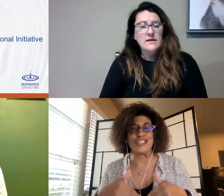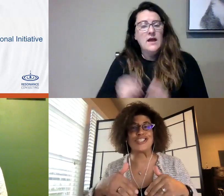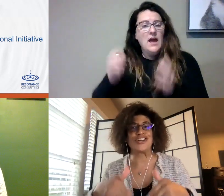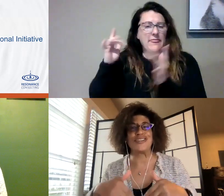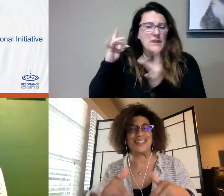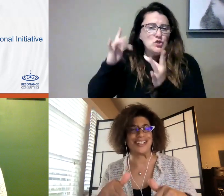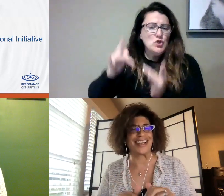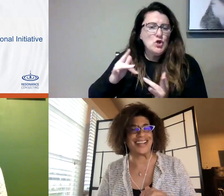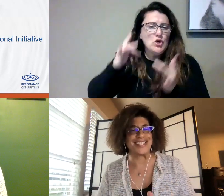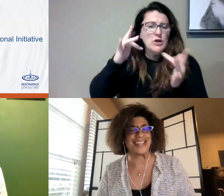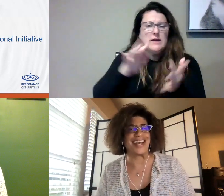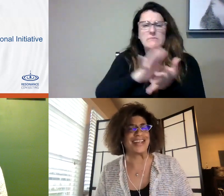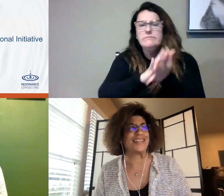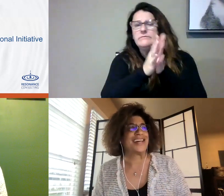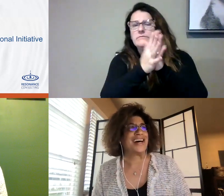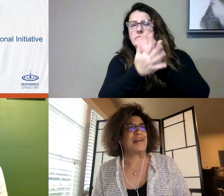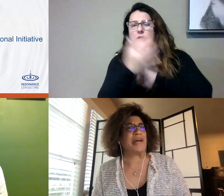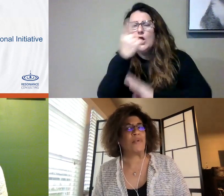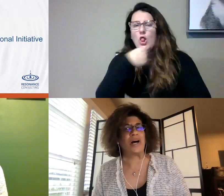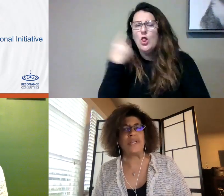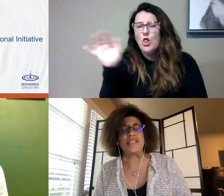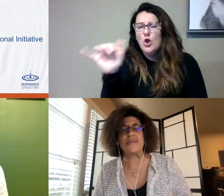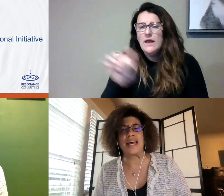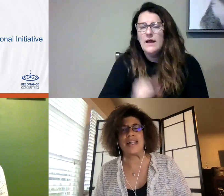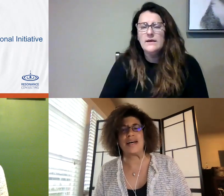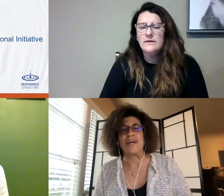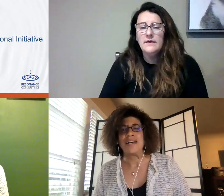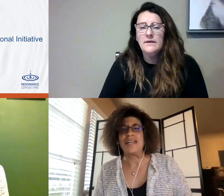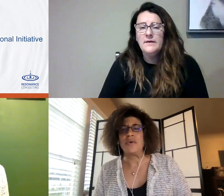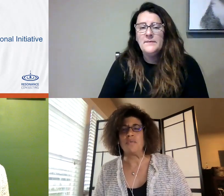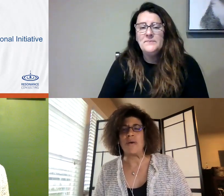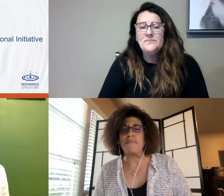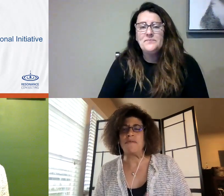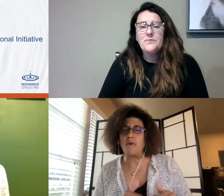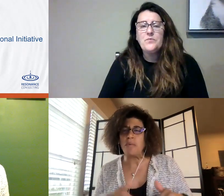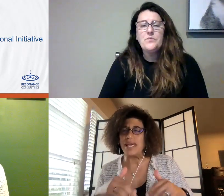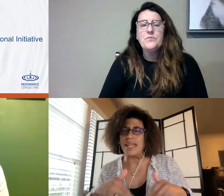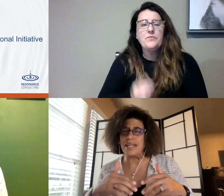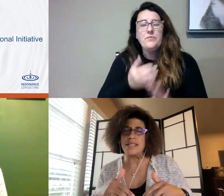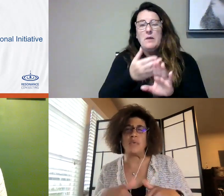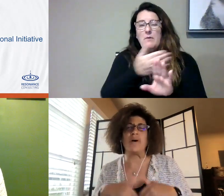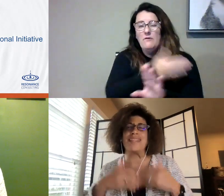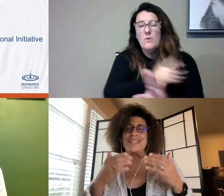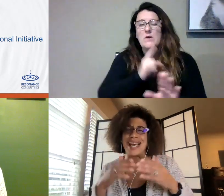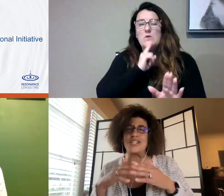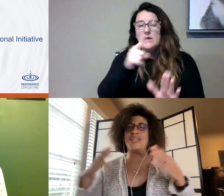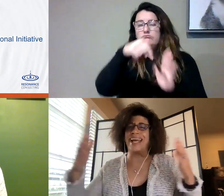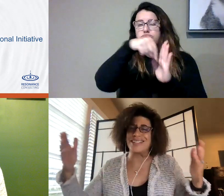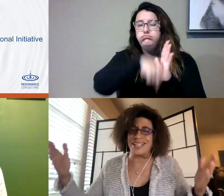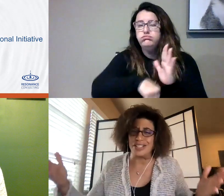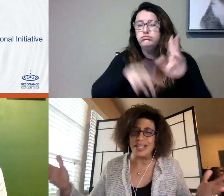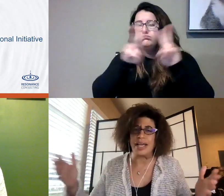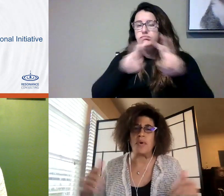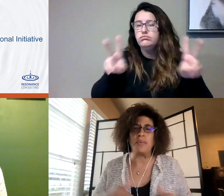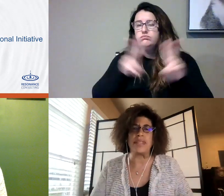should start to look like, I should say. And while we do that, before we get into what does that journey